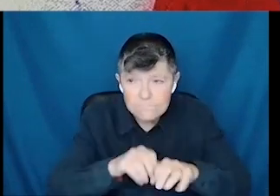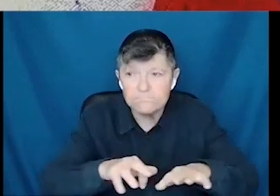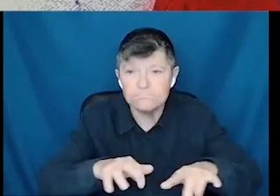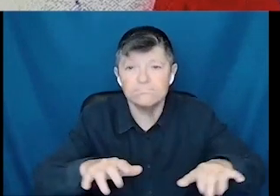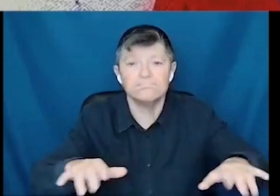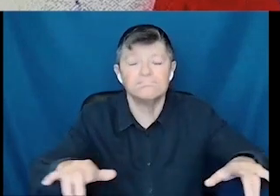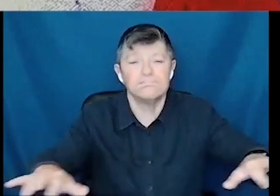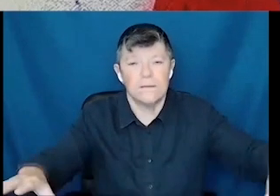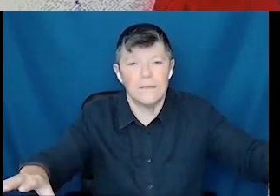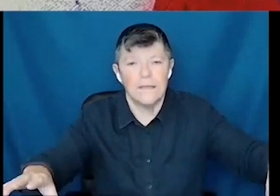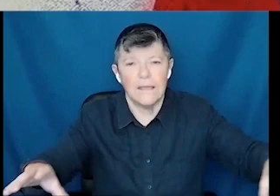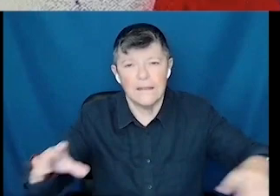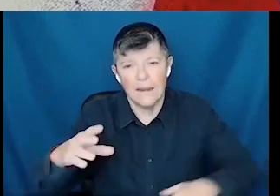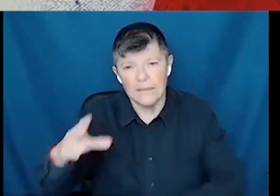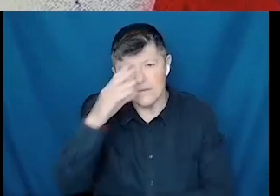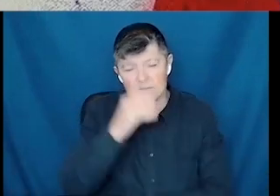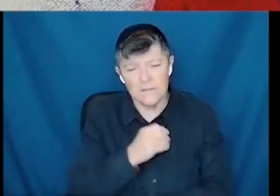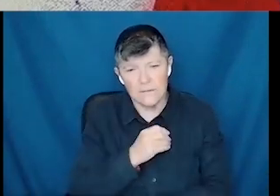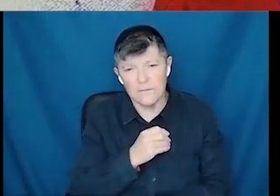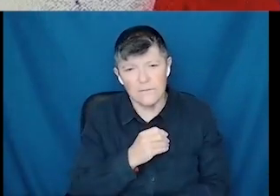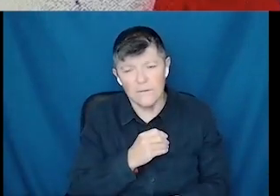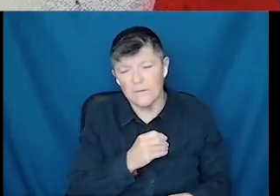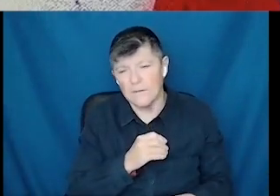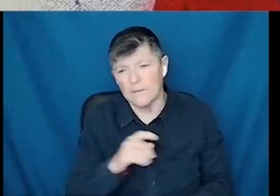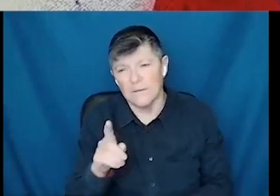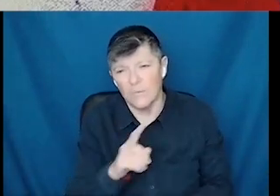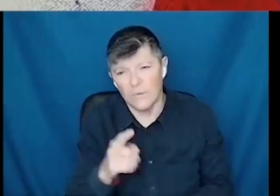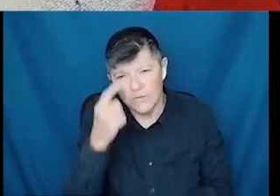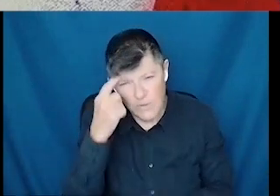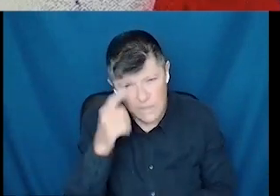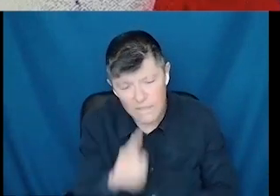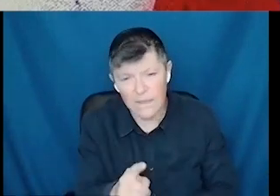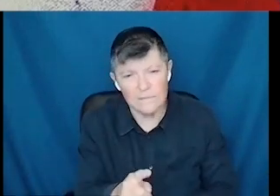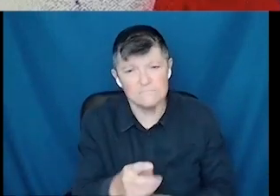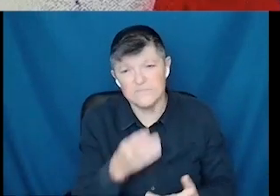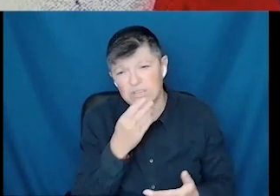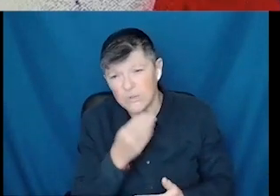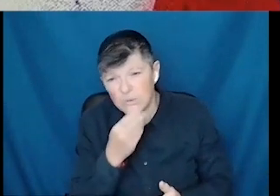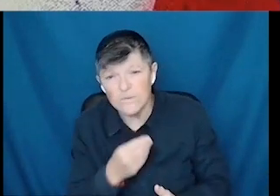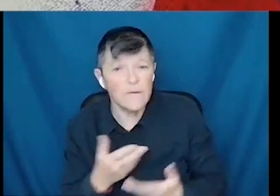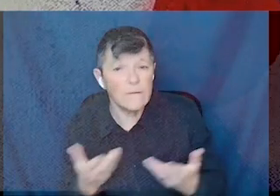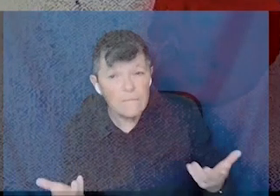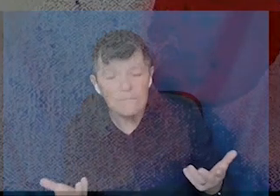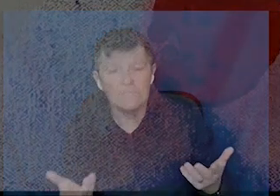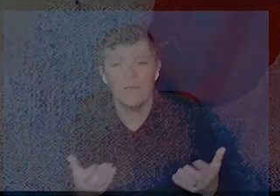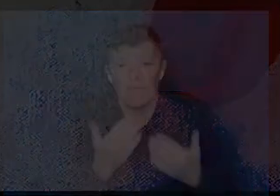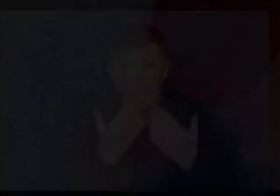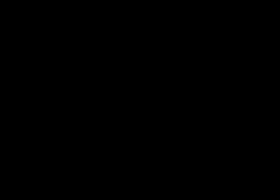how you find it, how useful you find it. So yeah, thank you very much.